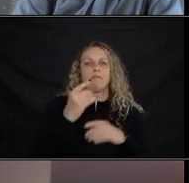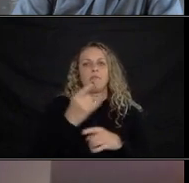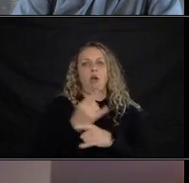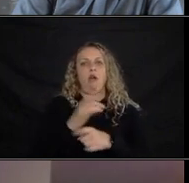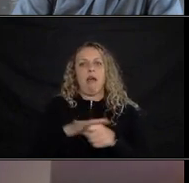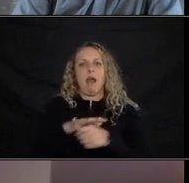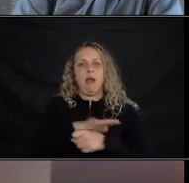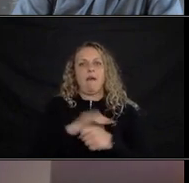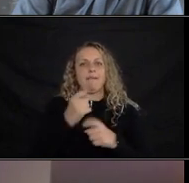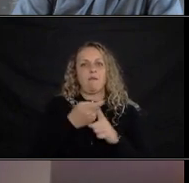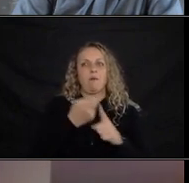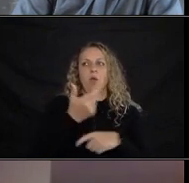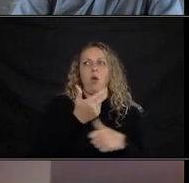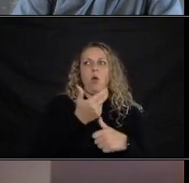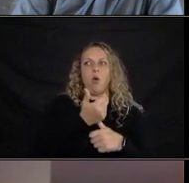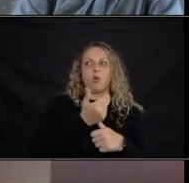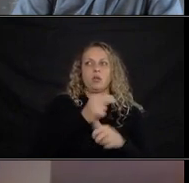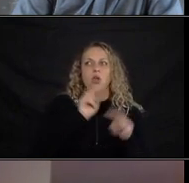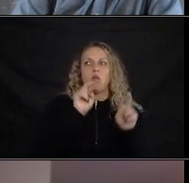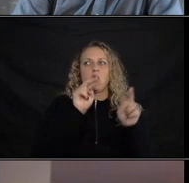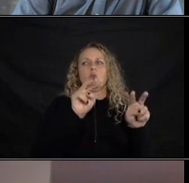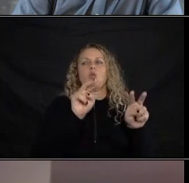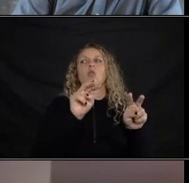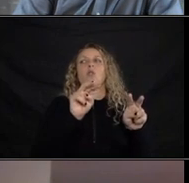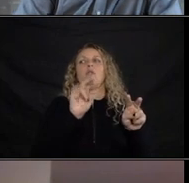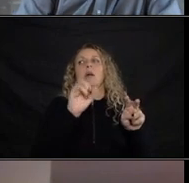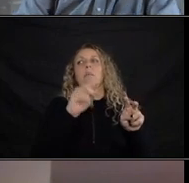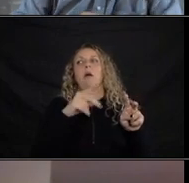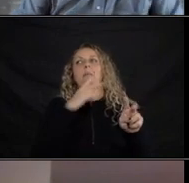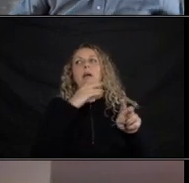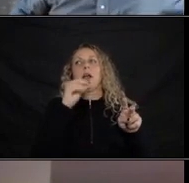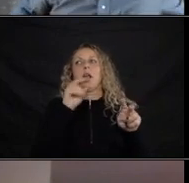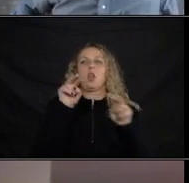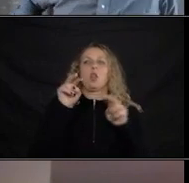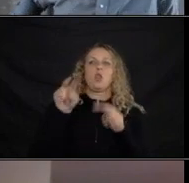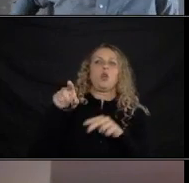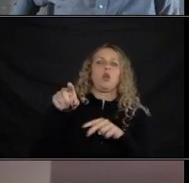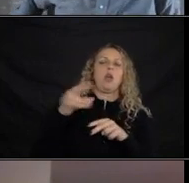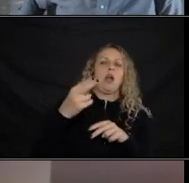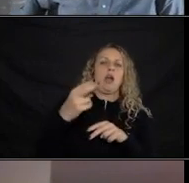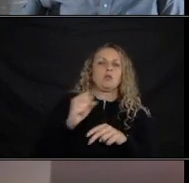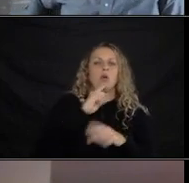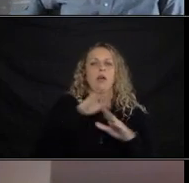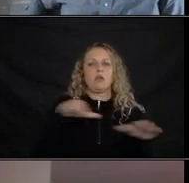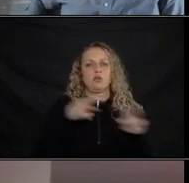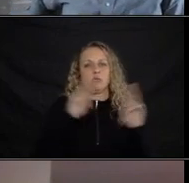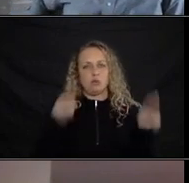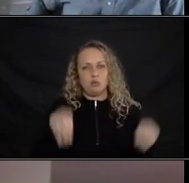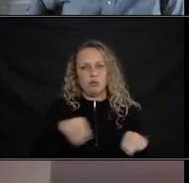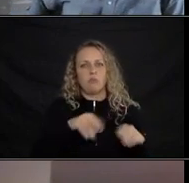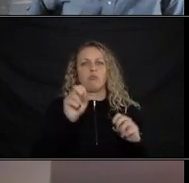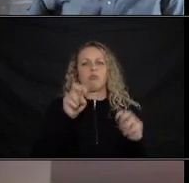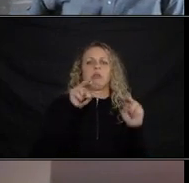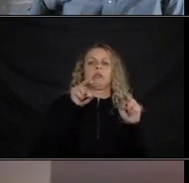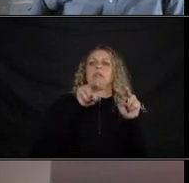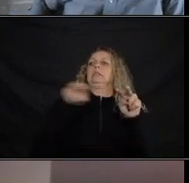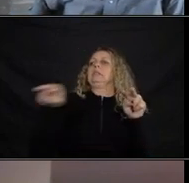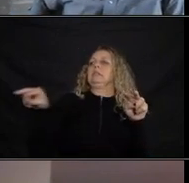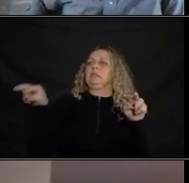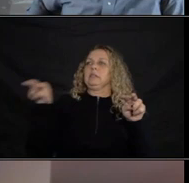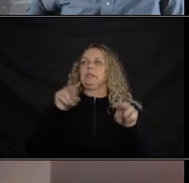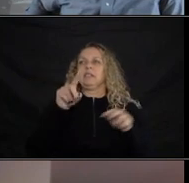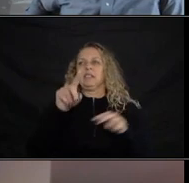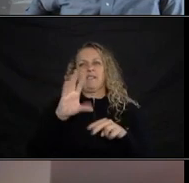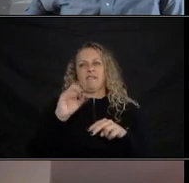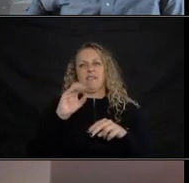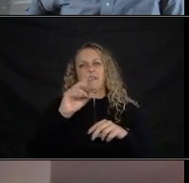the hotel, looking over Kapok and looking over the high school, the Children's Museum. And this is at about 50